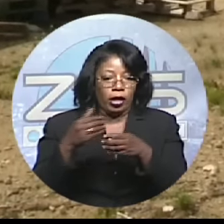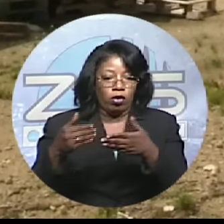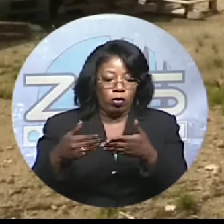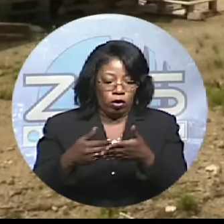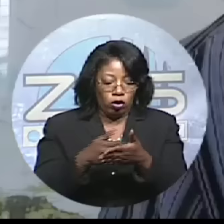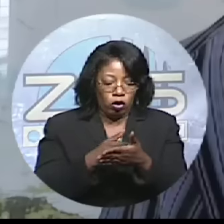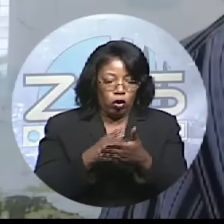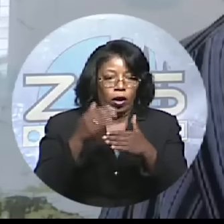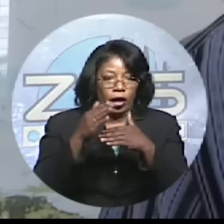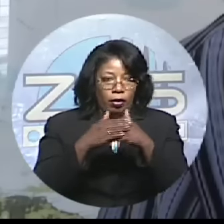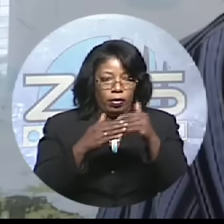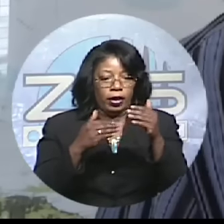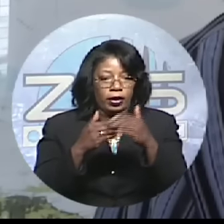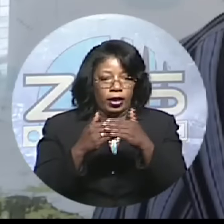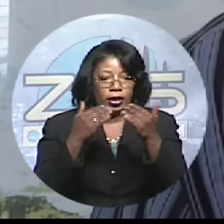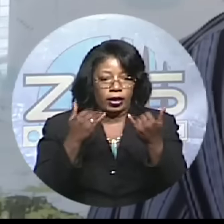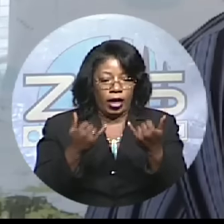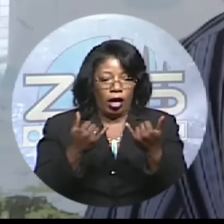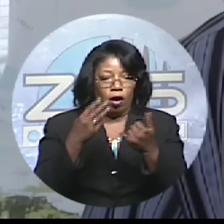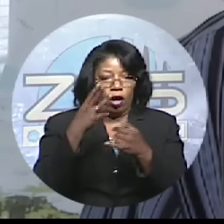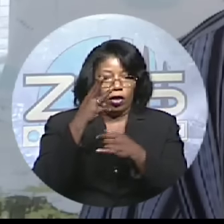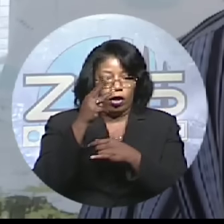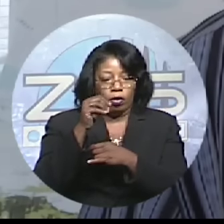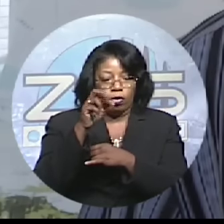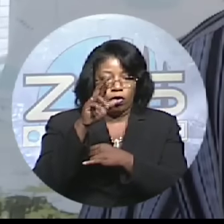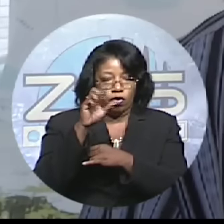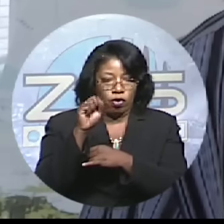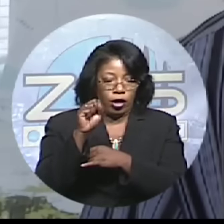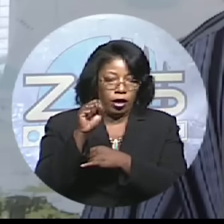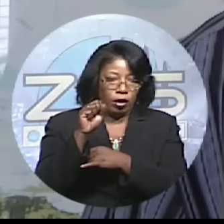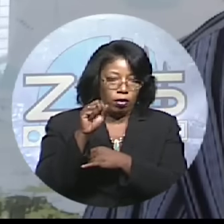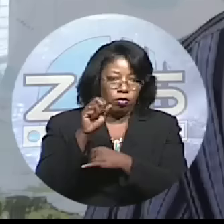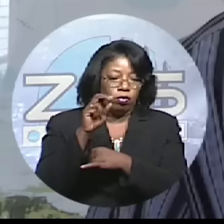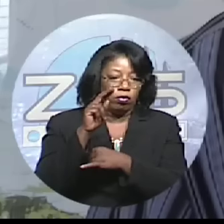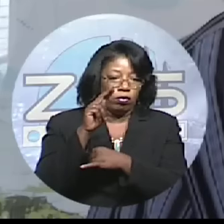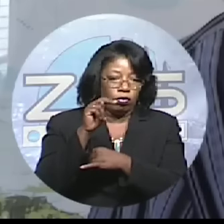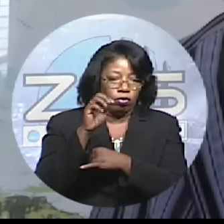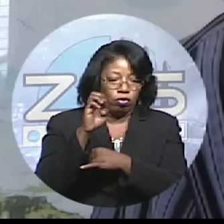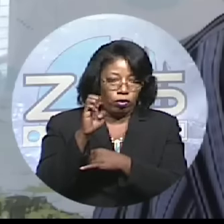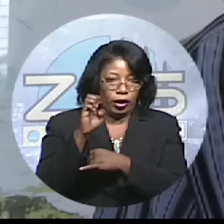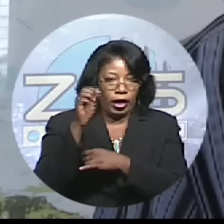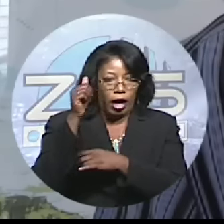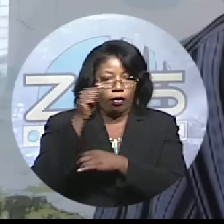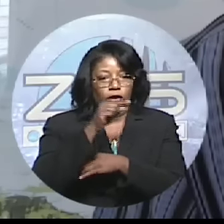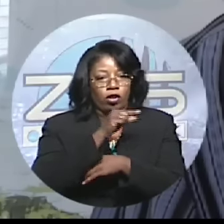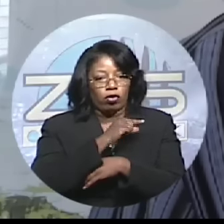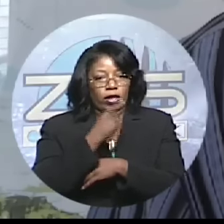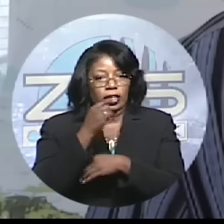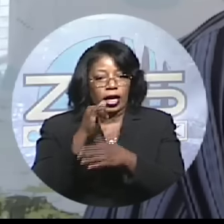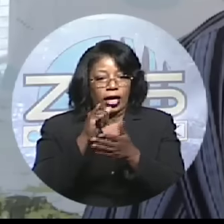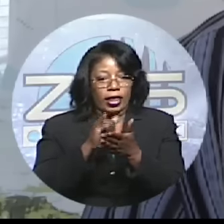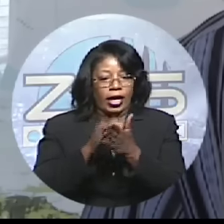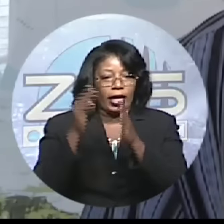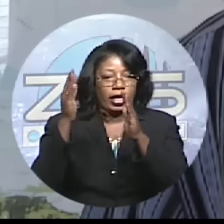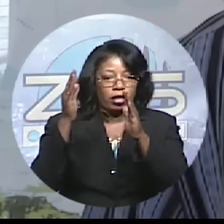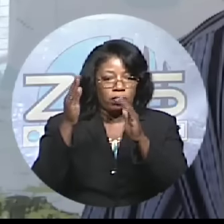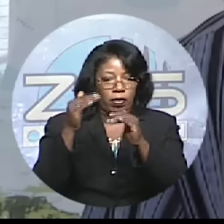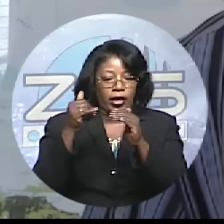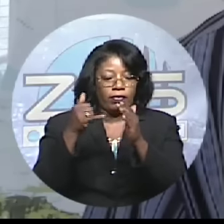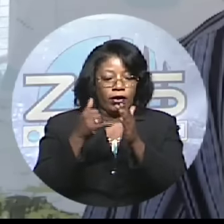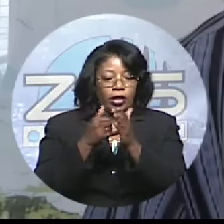to be built. Agriculture Marine Resources Minister the Honorable V. Alfred Gray telling ZNS News that he expects that to happen